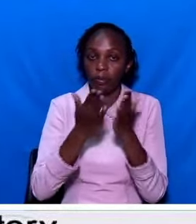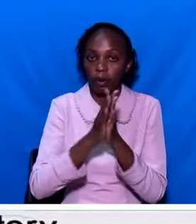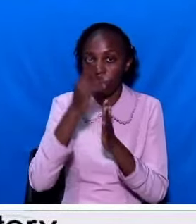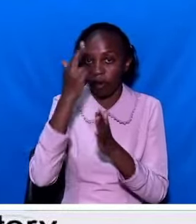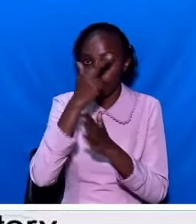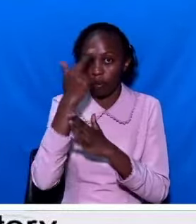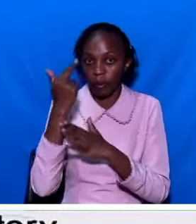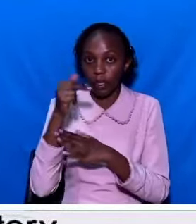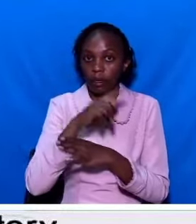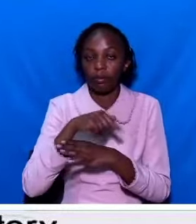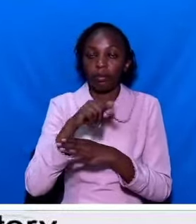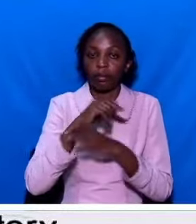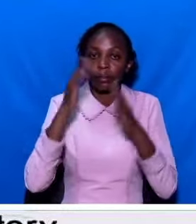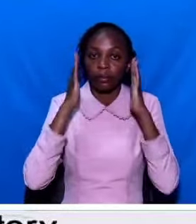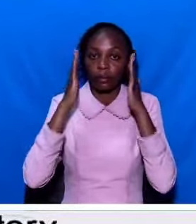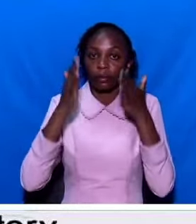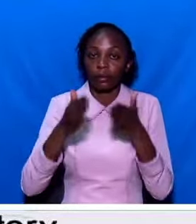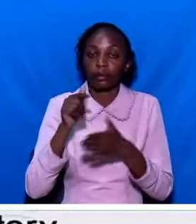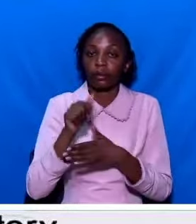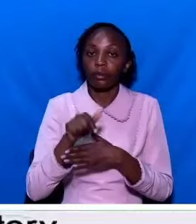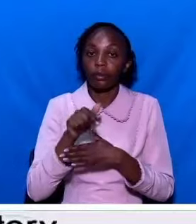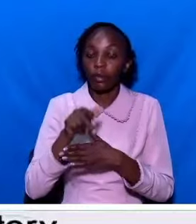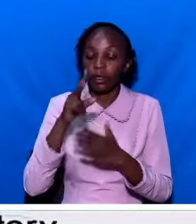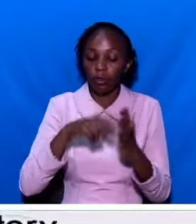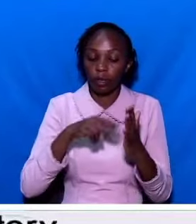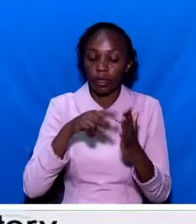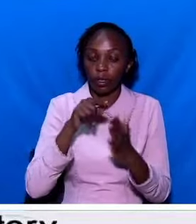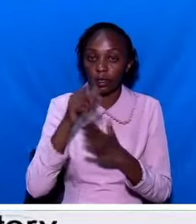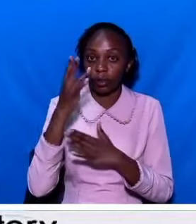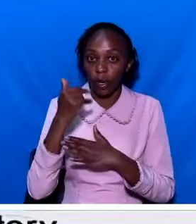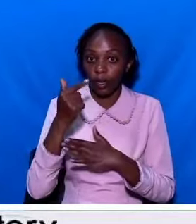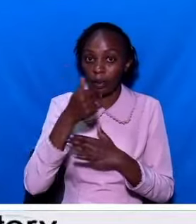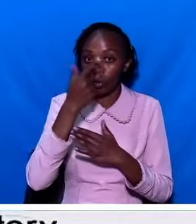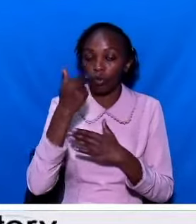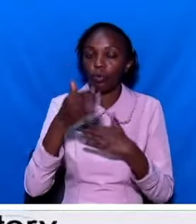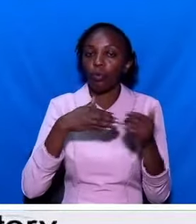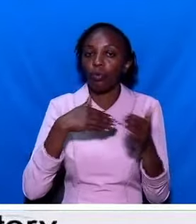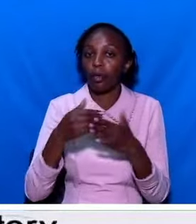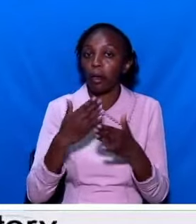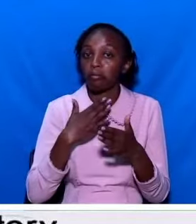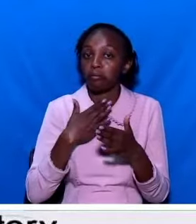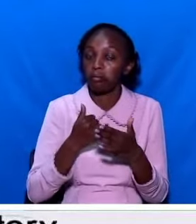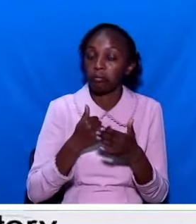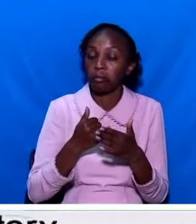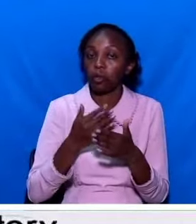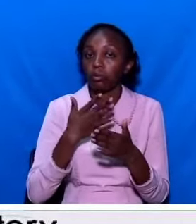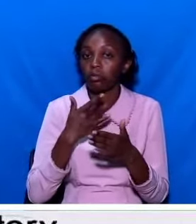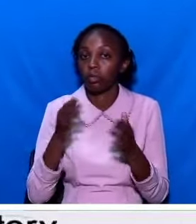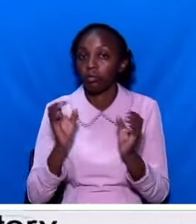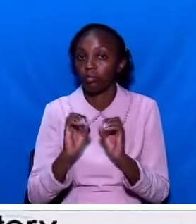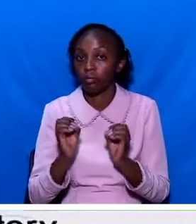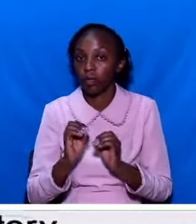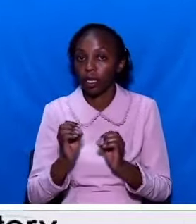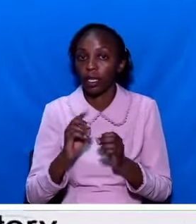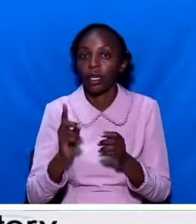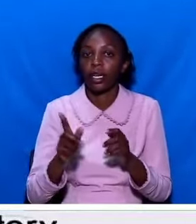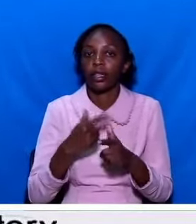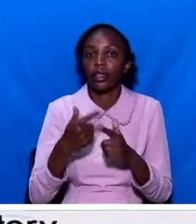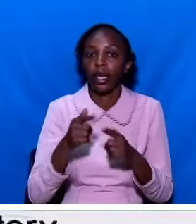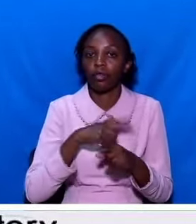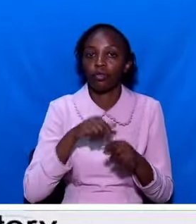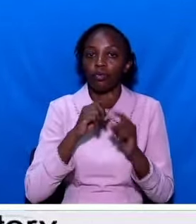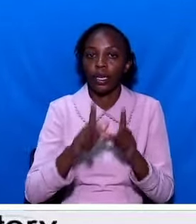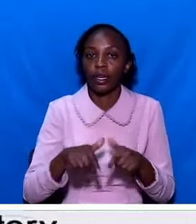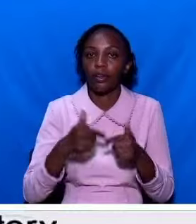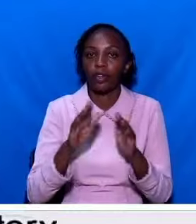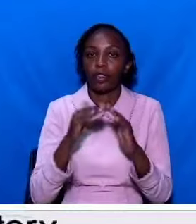And we are looking at this because, whether you like it or not, we live in a world that is full